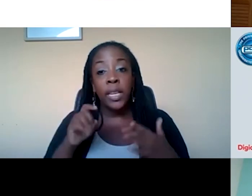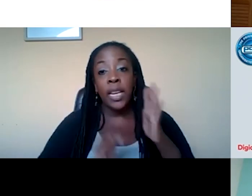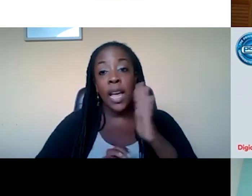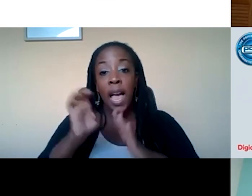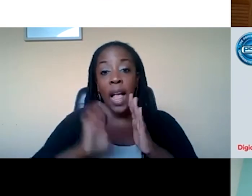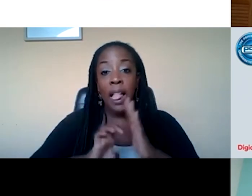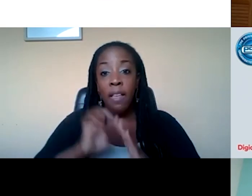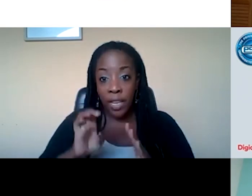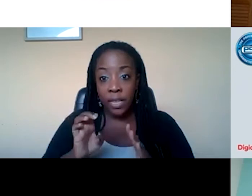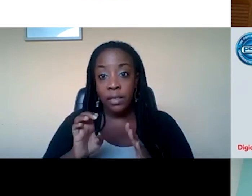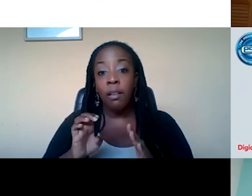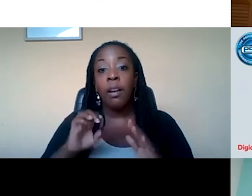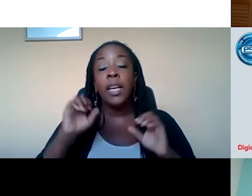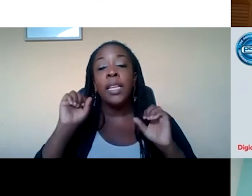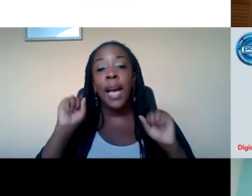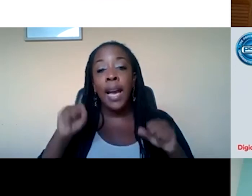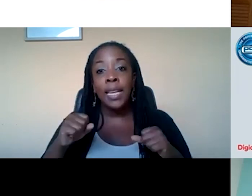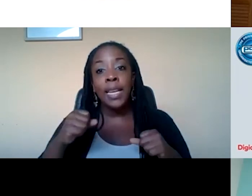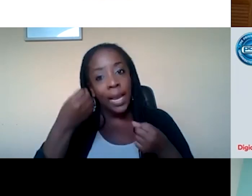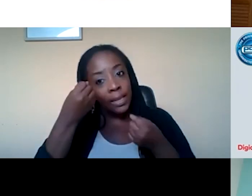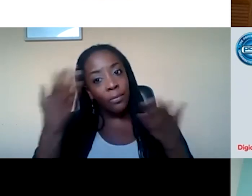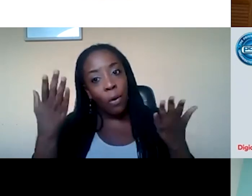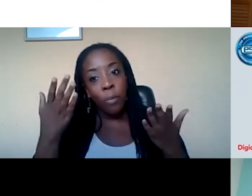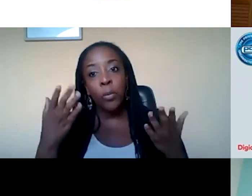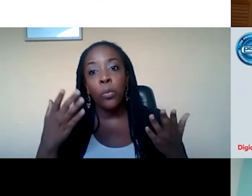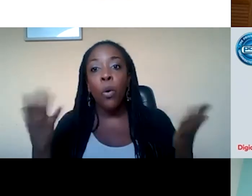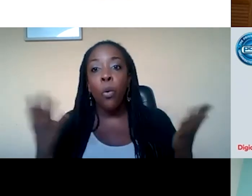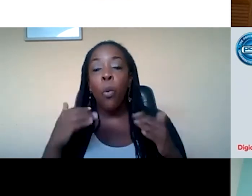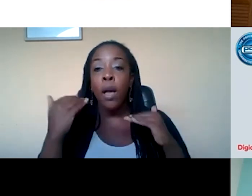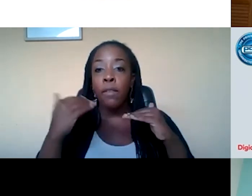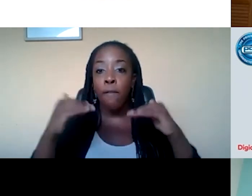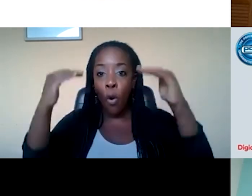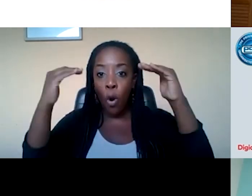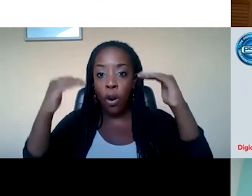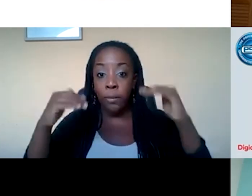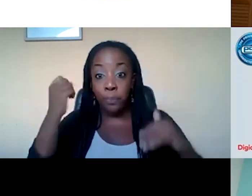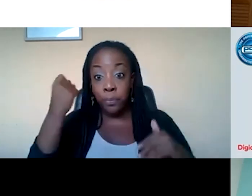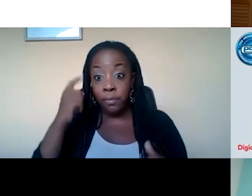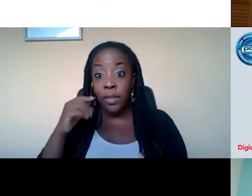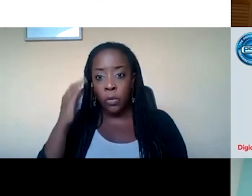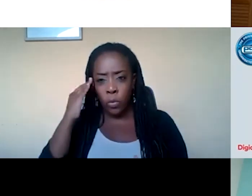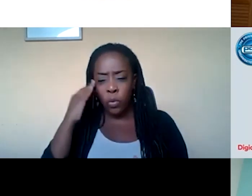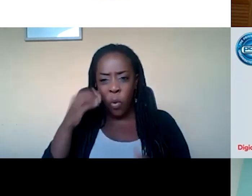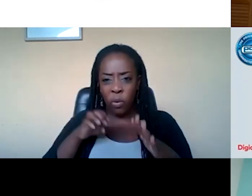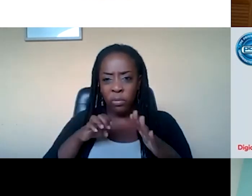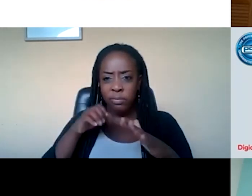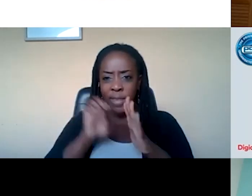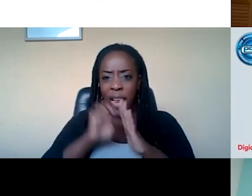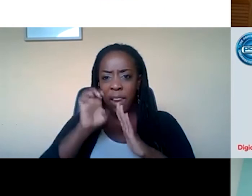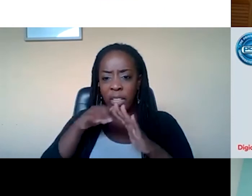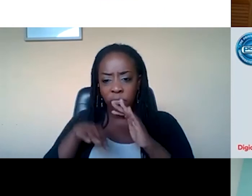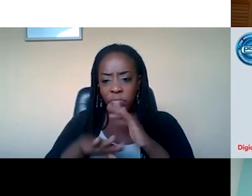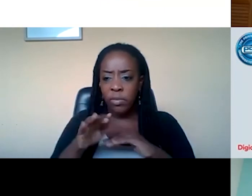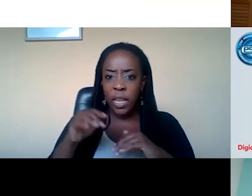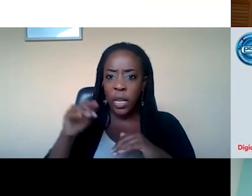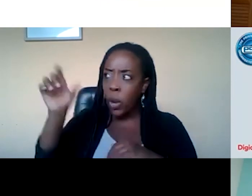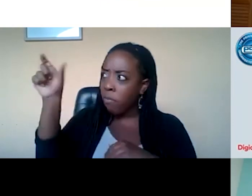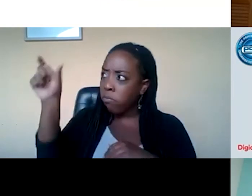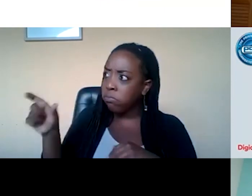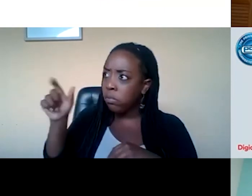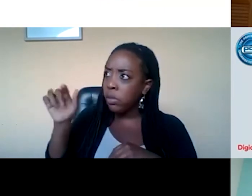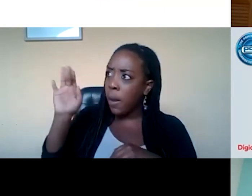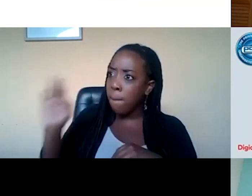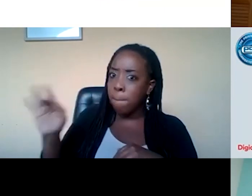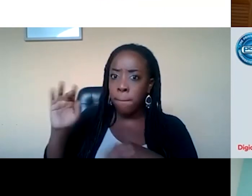were on. How our elevators are set up is you'd press the number at the bottom and there's nothing else to do until it takes you to